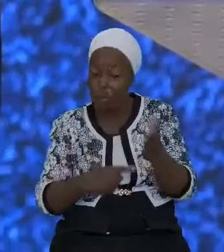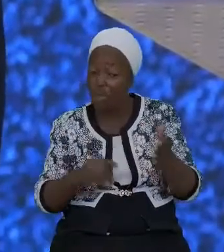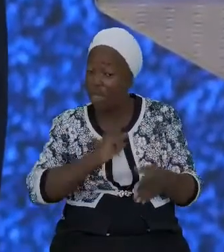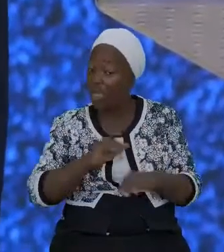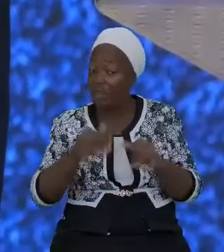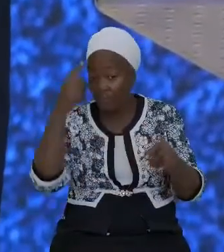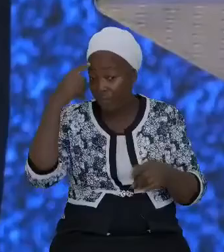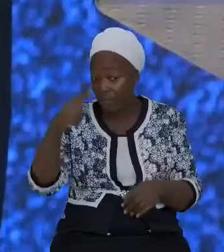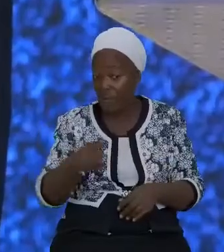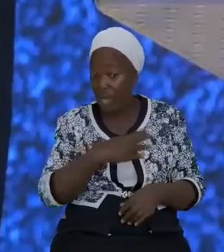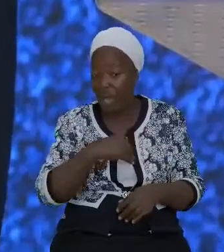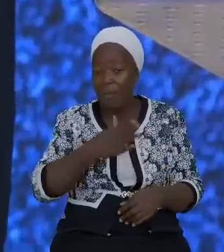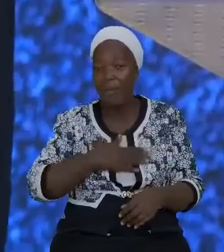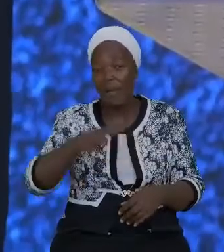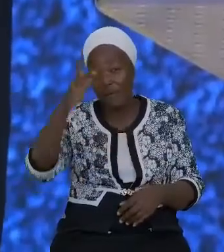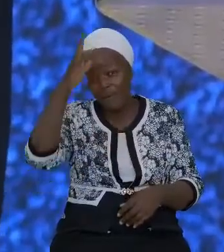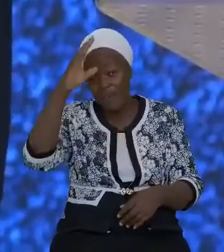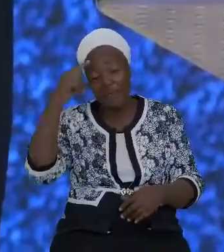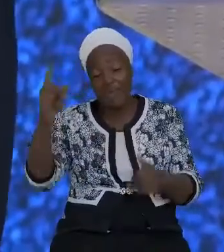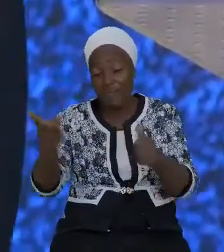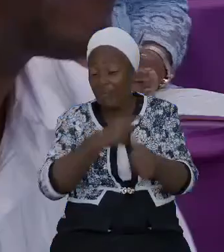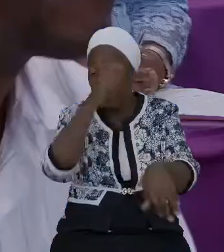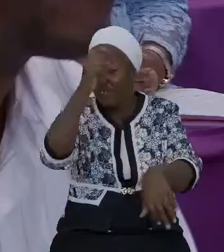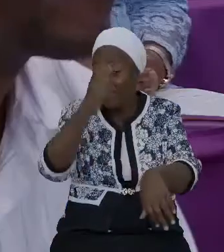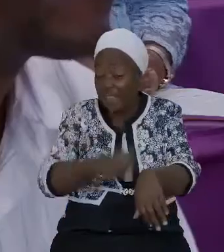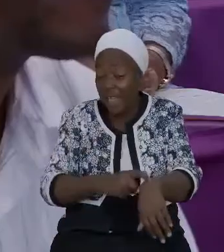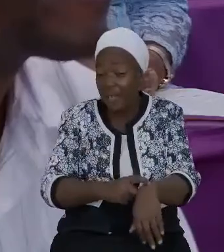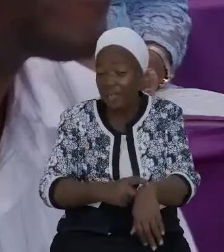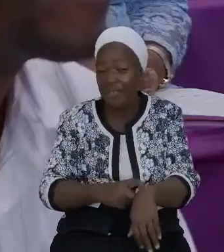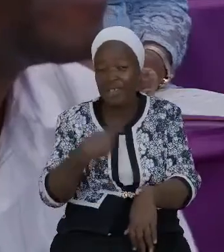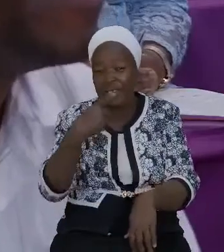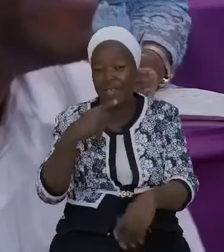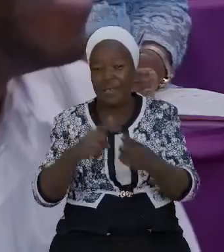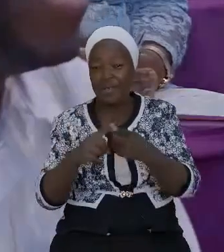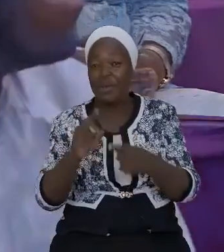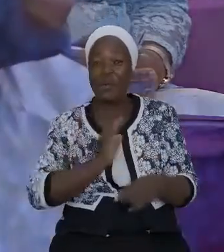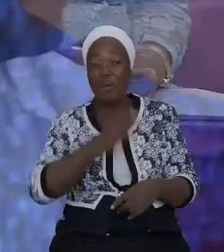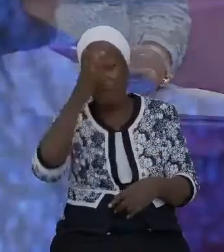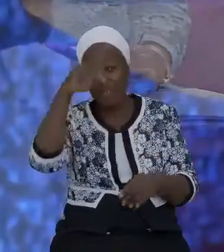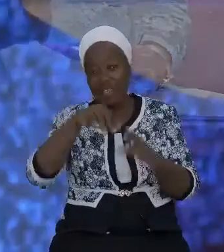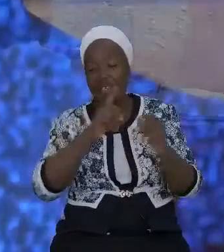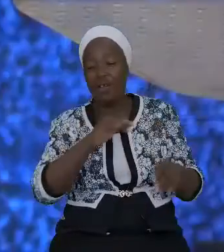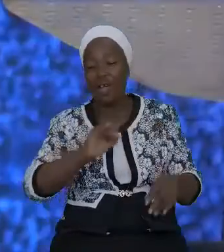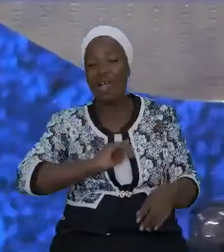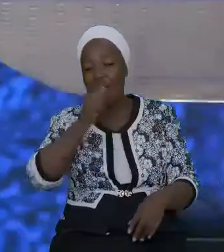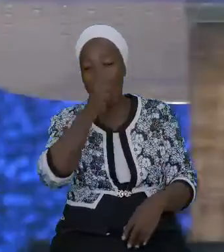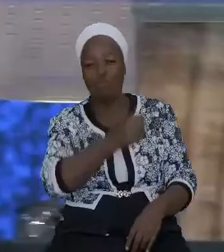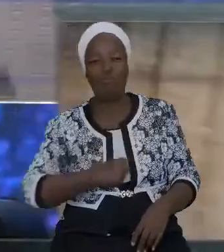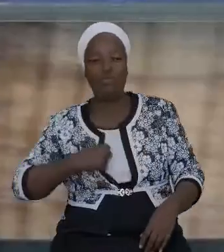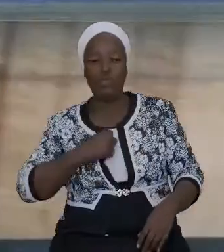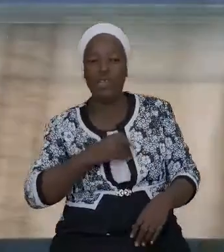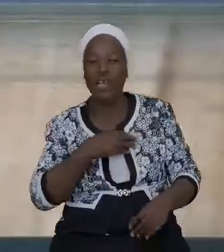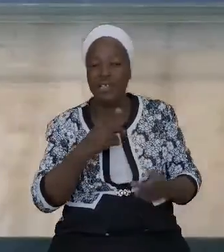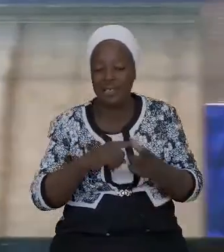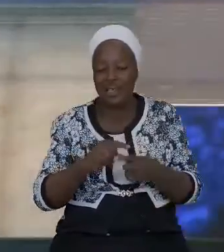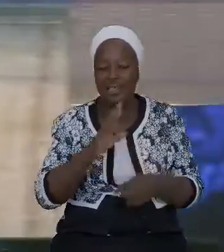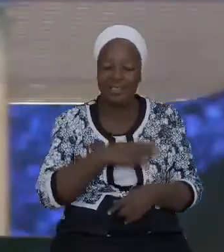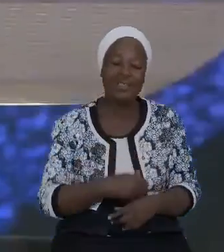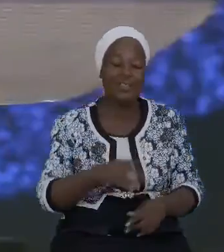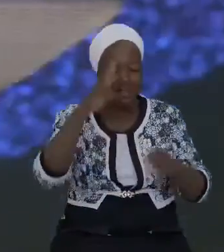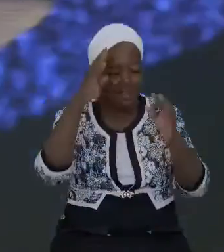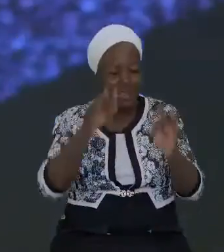said, I am sorry. And I took that and I said, okay, I'll go back to school. And I